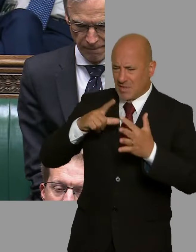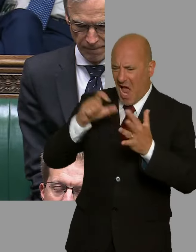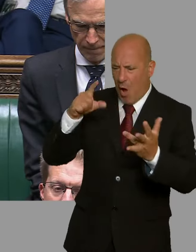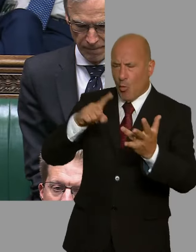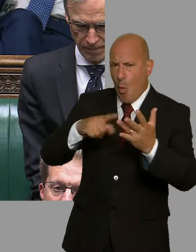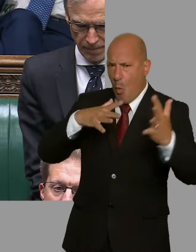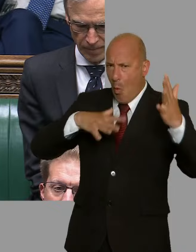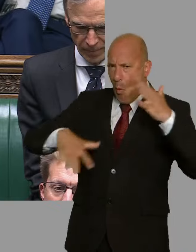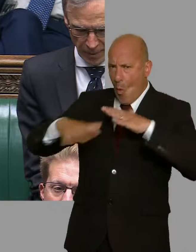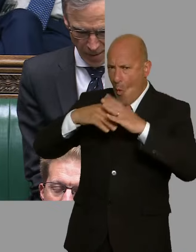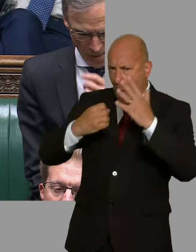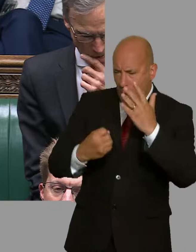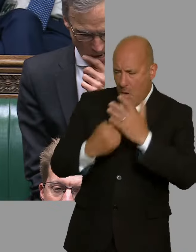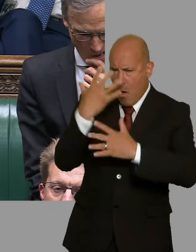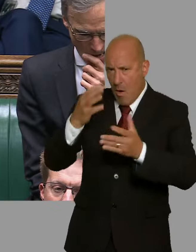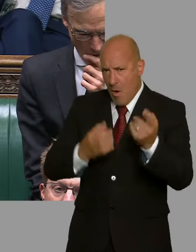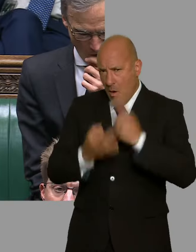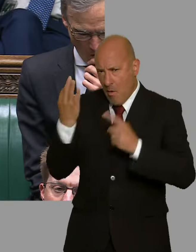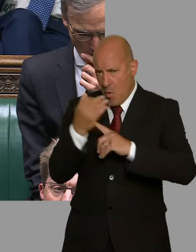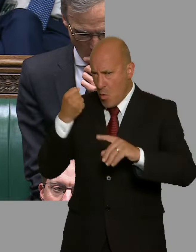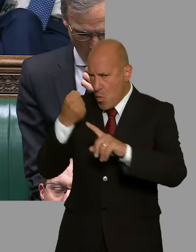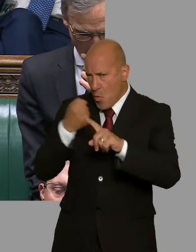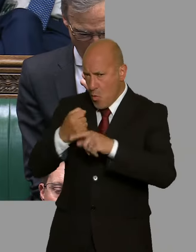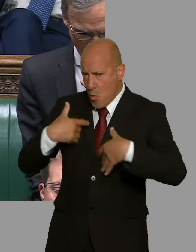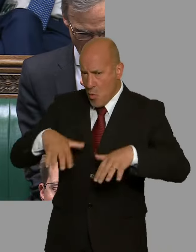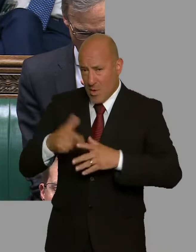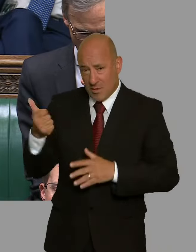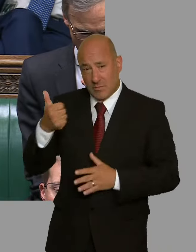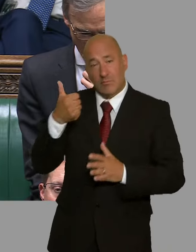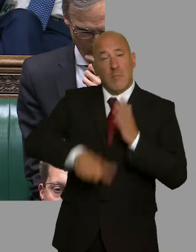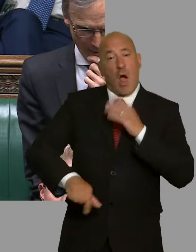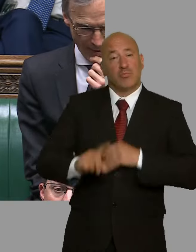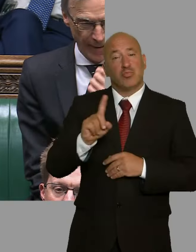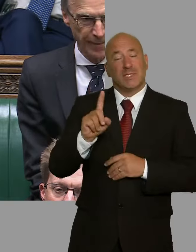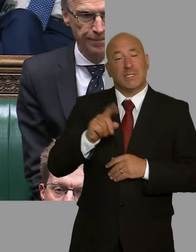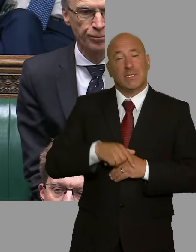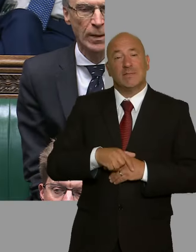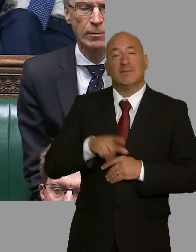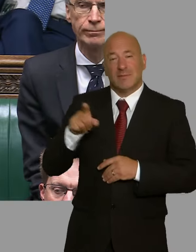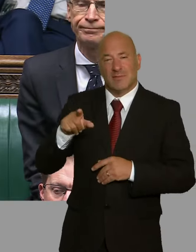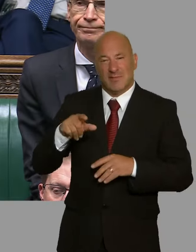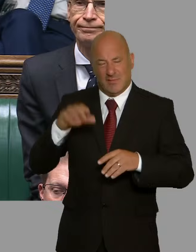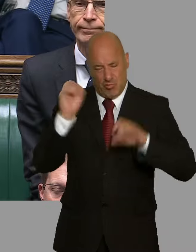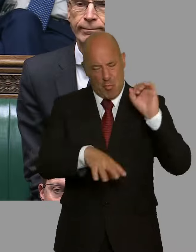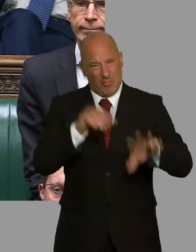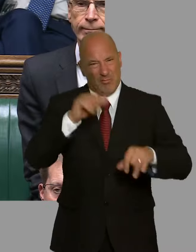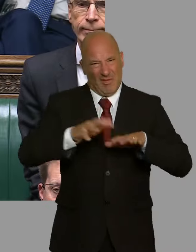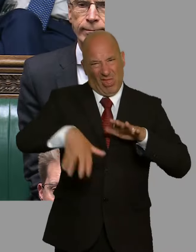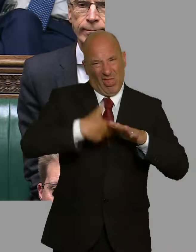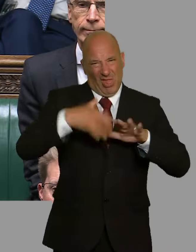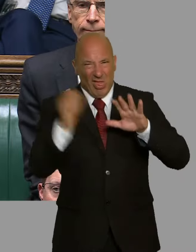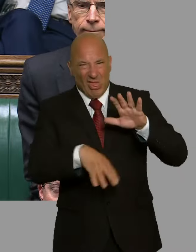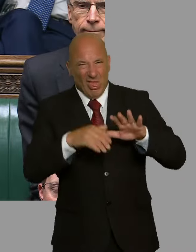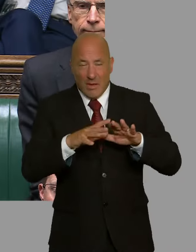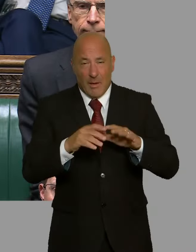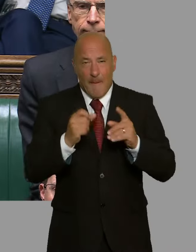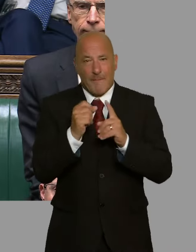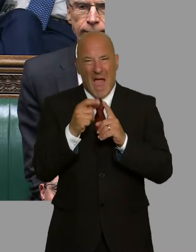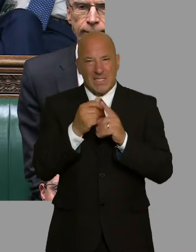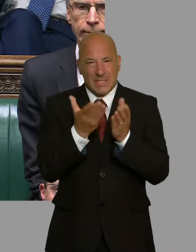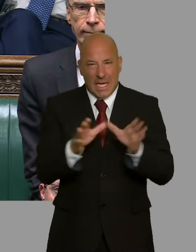his Minister for Local Government to meet with Teddy and myself to discuss how we make these tubs recyclable? And does he agree with me that no matter